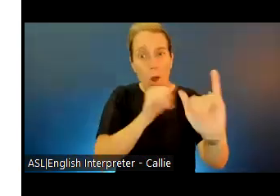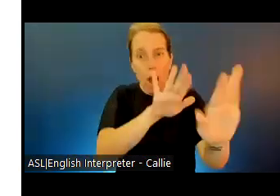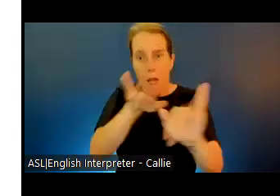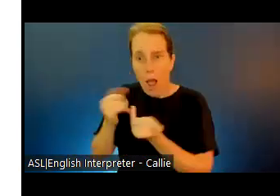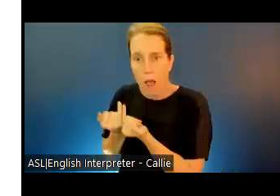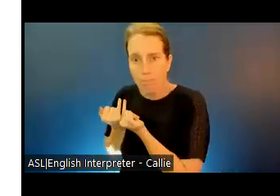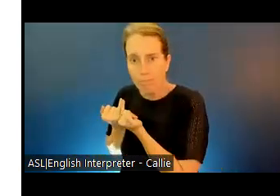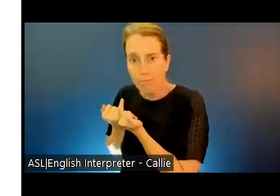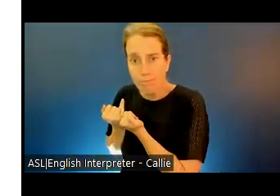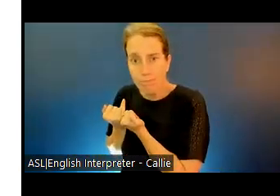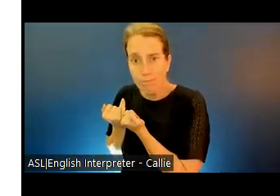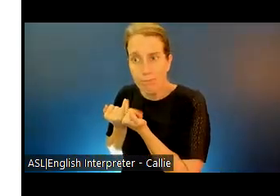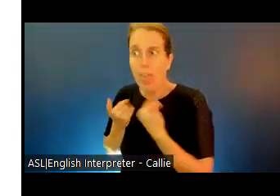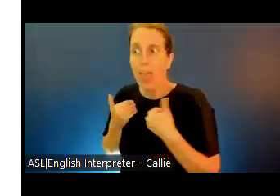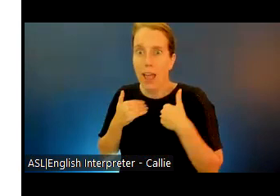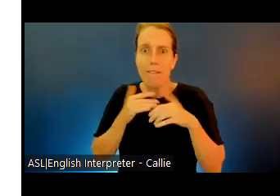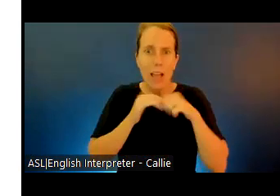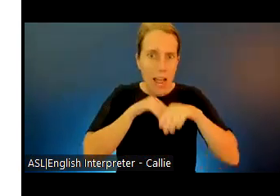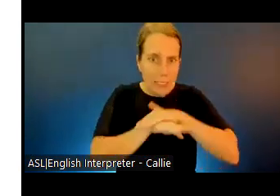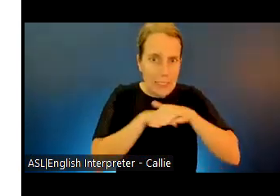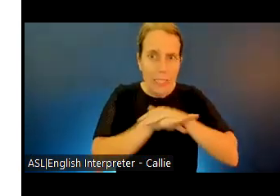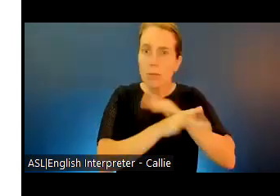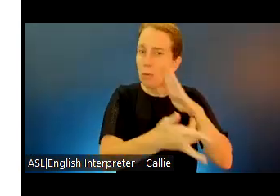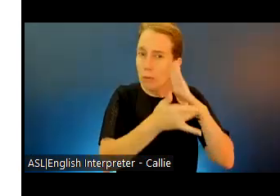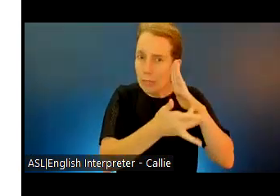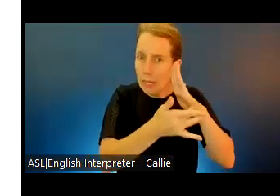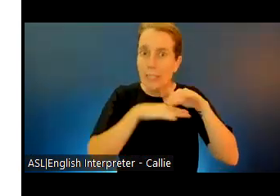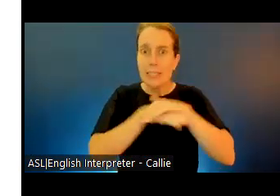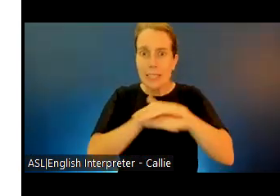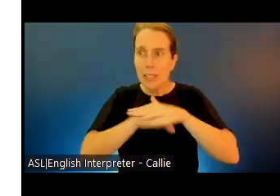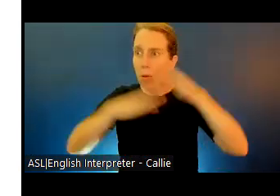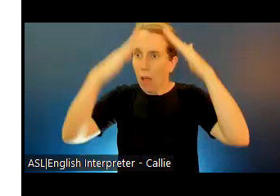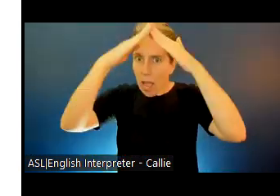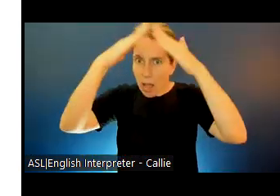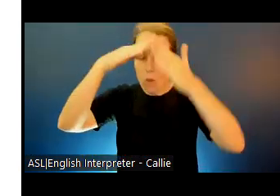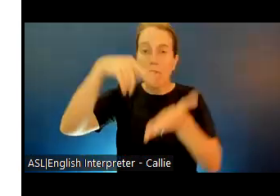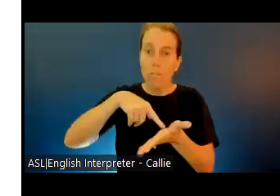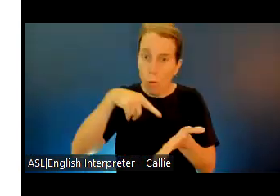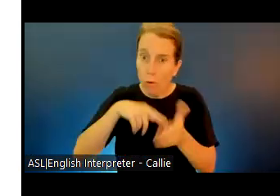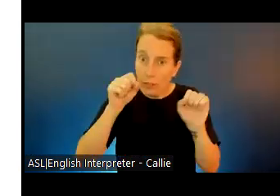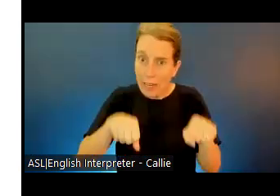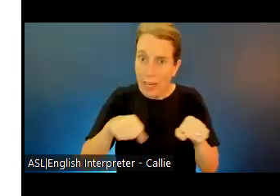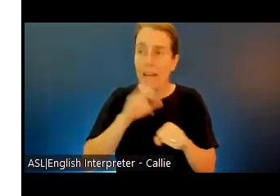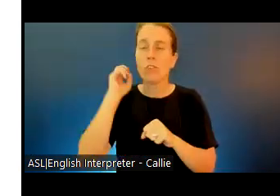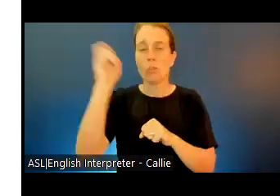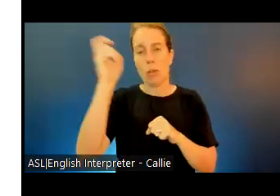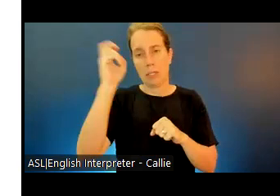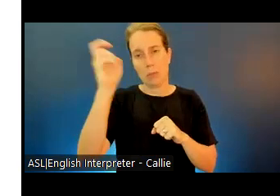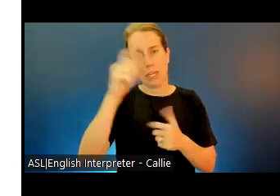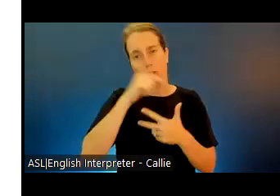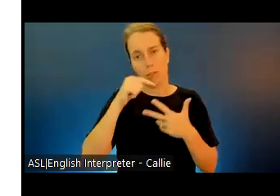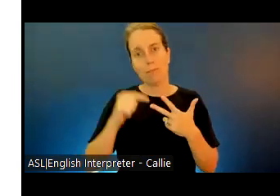to that digital technology, accessible and affordable housing, and accessible transportation were some of the key findings that we